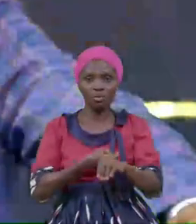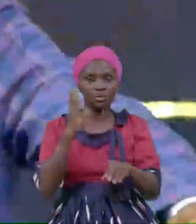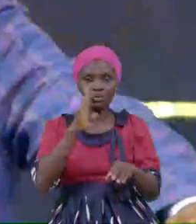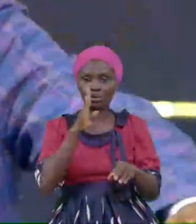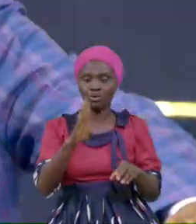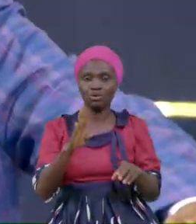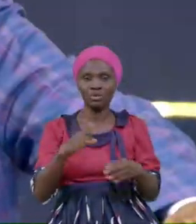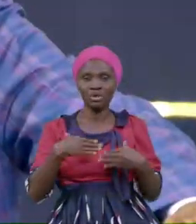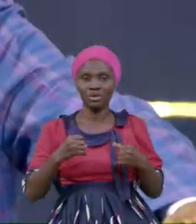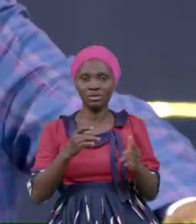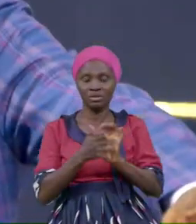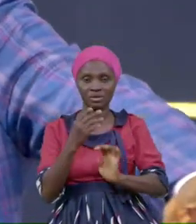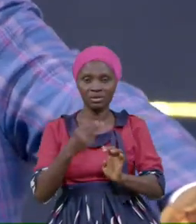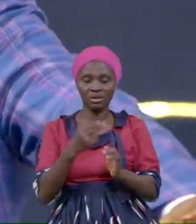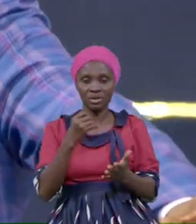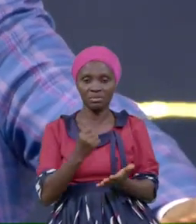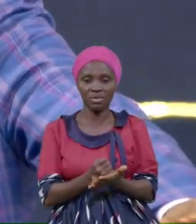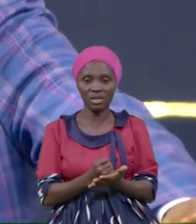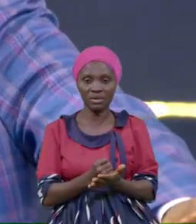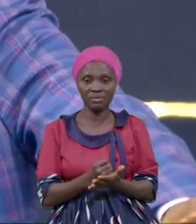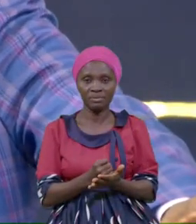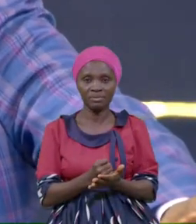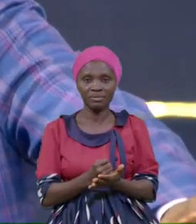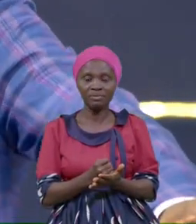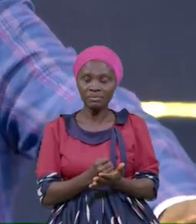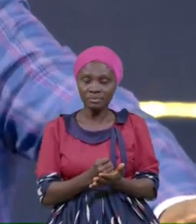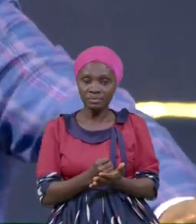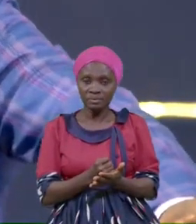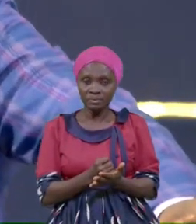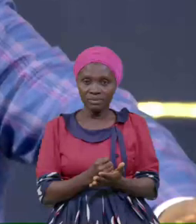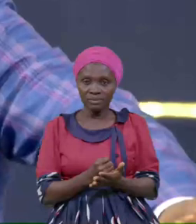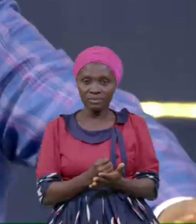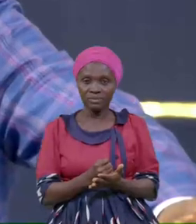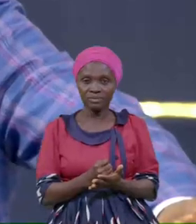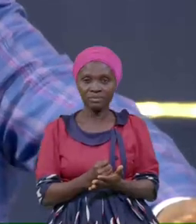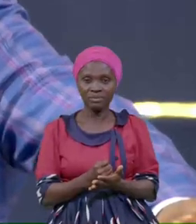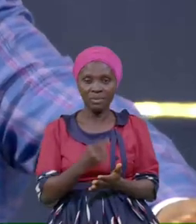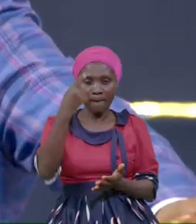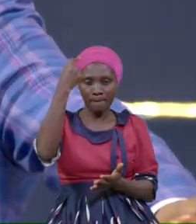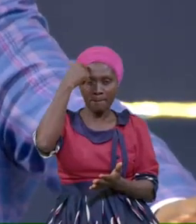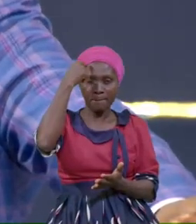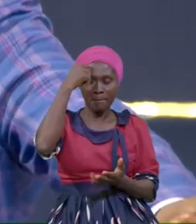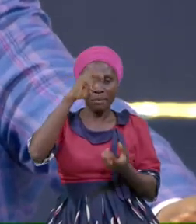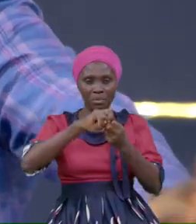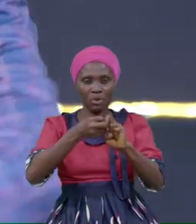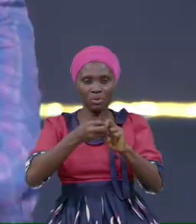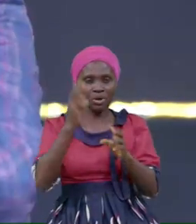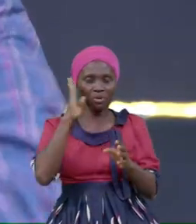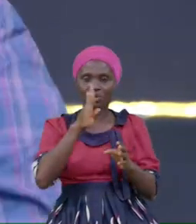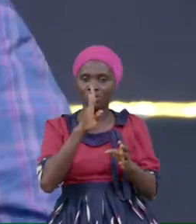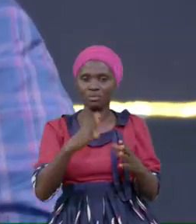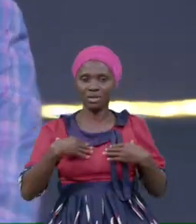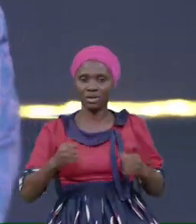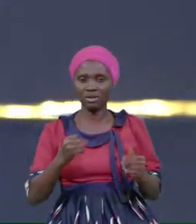Diseased skin will be mended. Brain problem will be mended. You know,